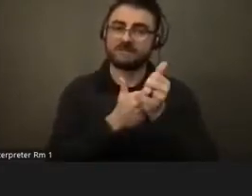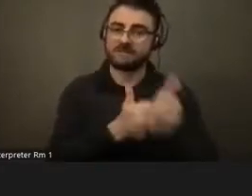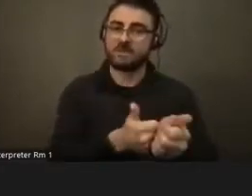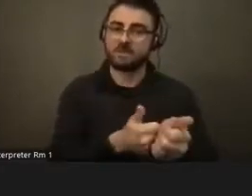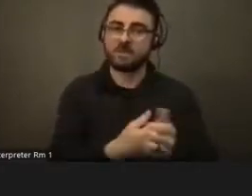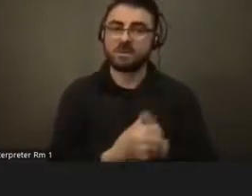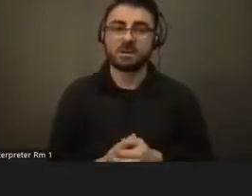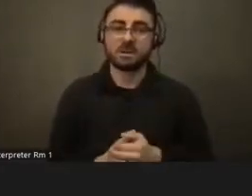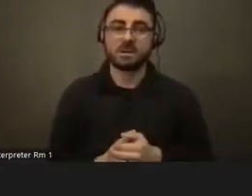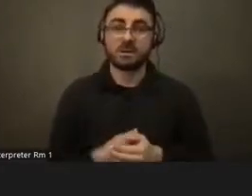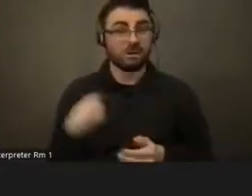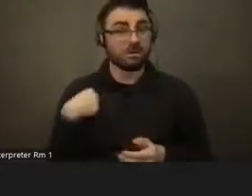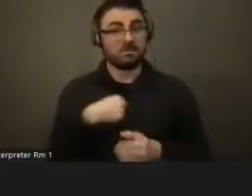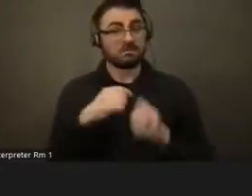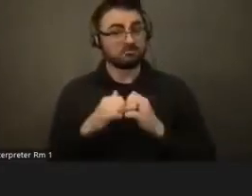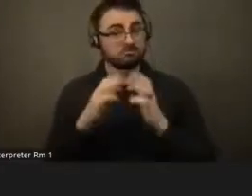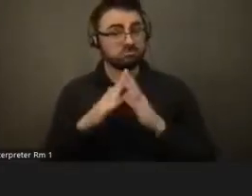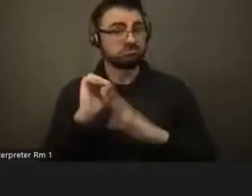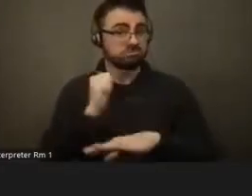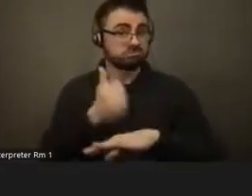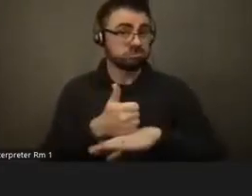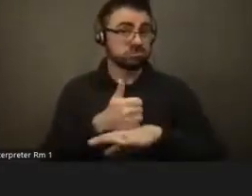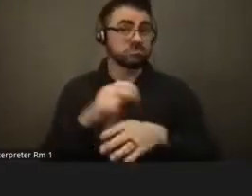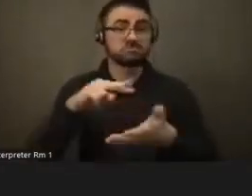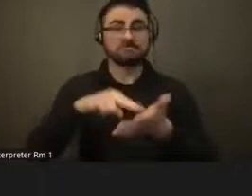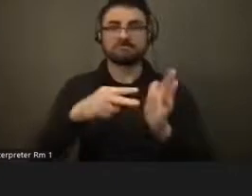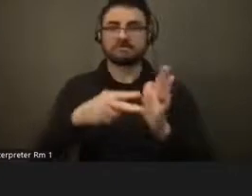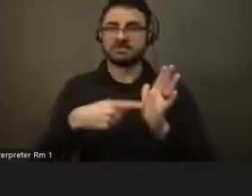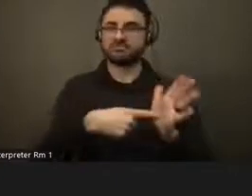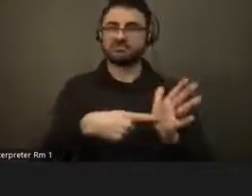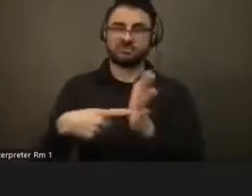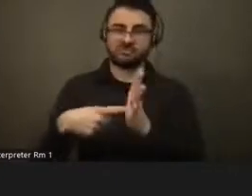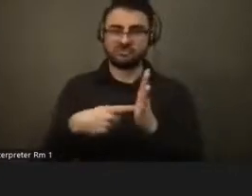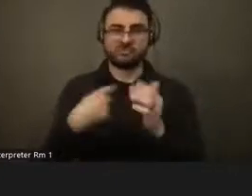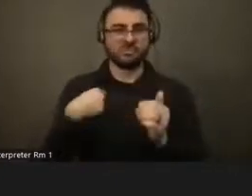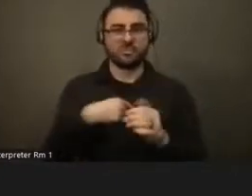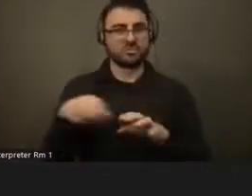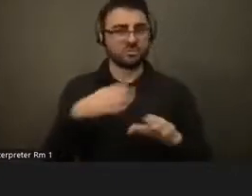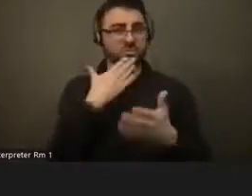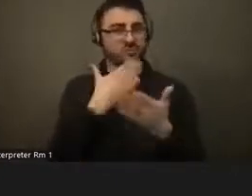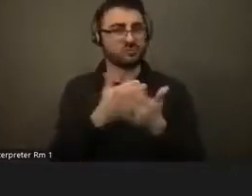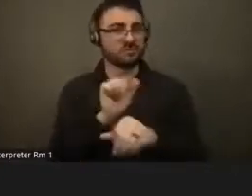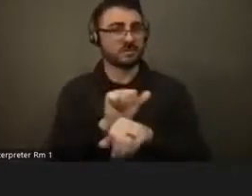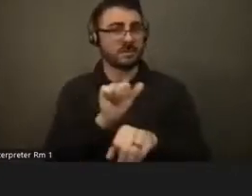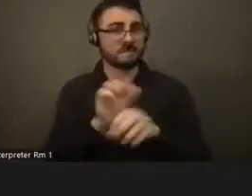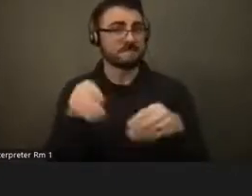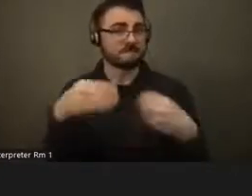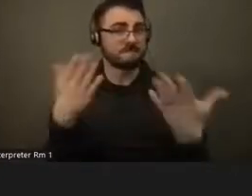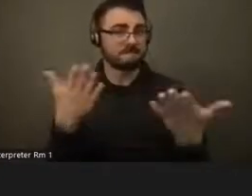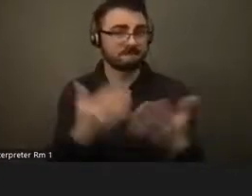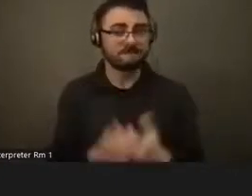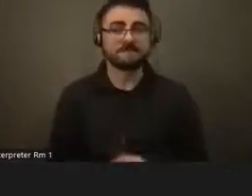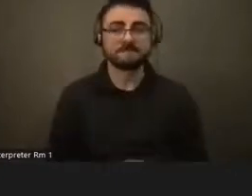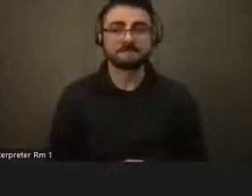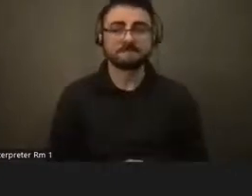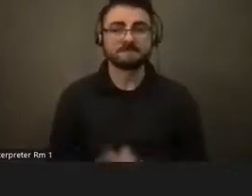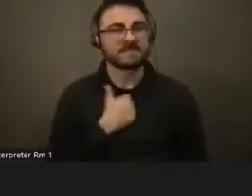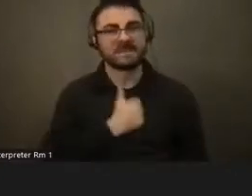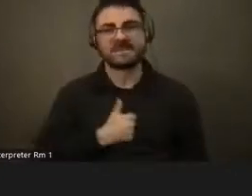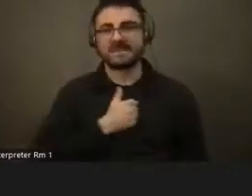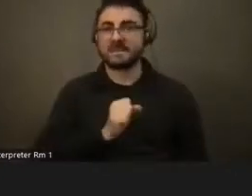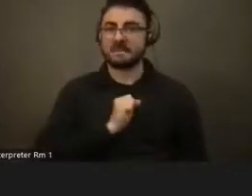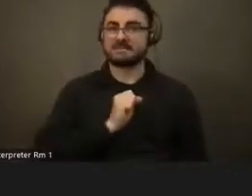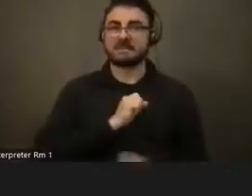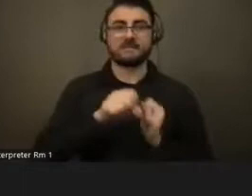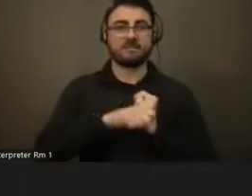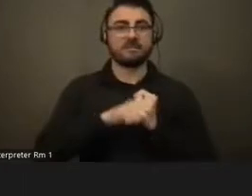that we're doing a good job. So I'd like to just take a moment now, and sorry for being so long-winded,